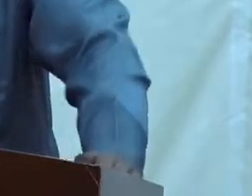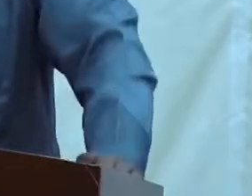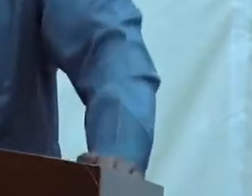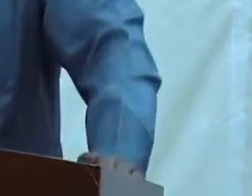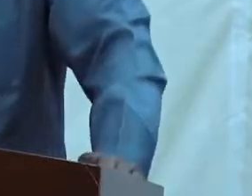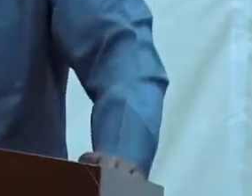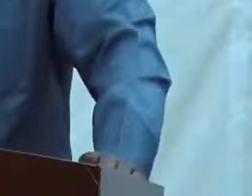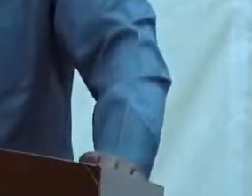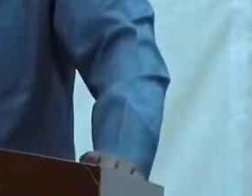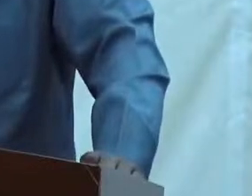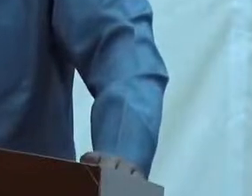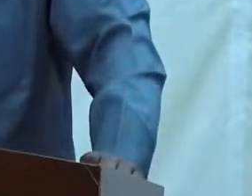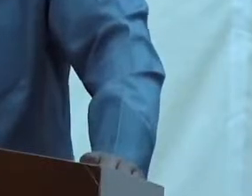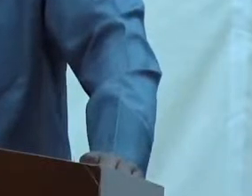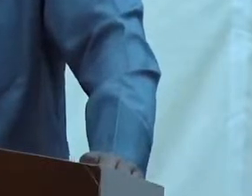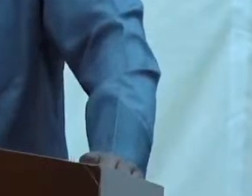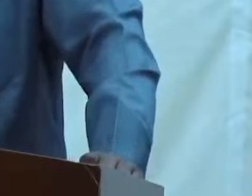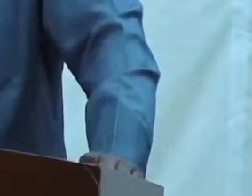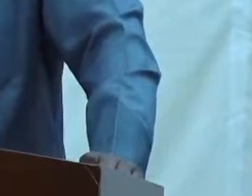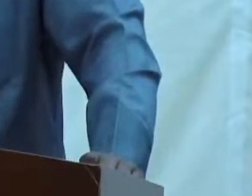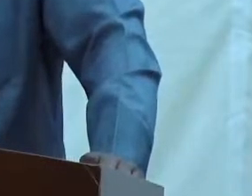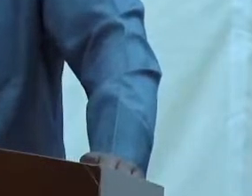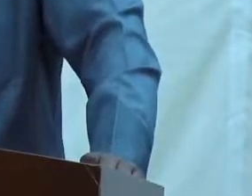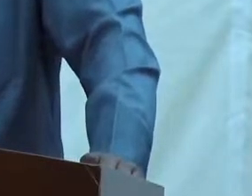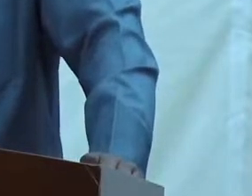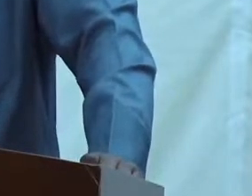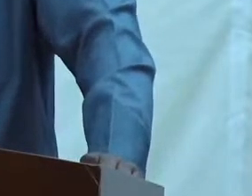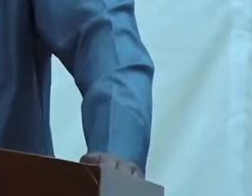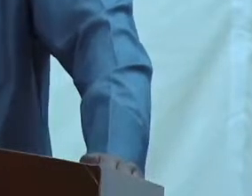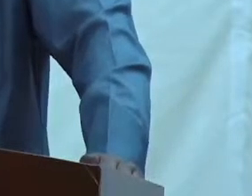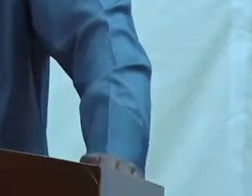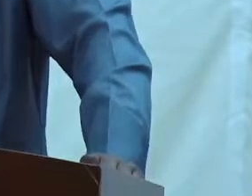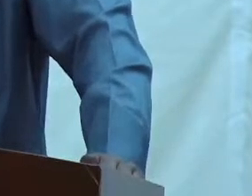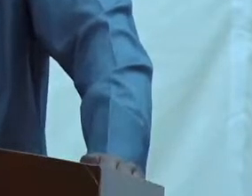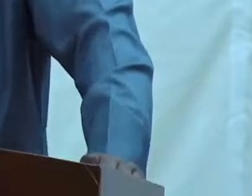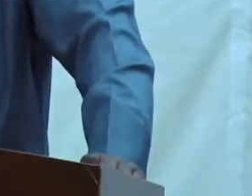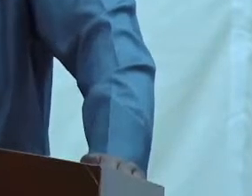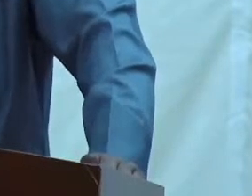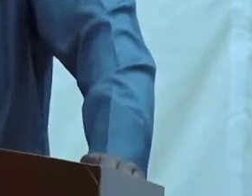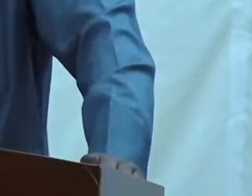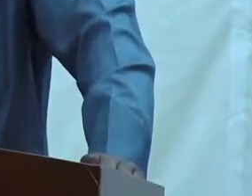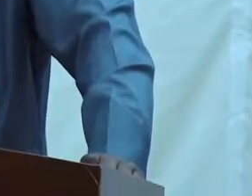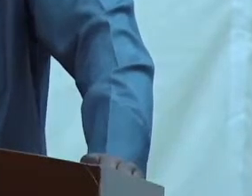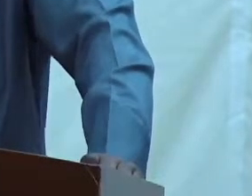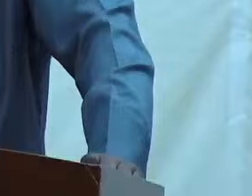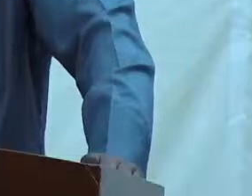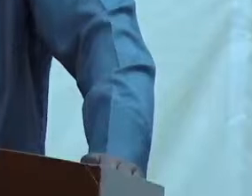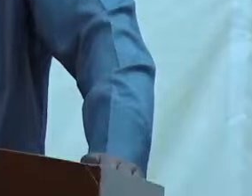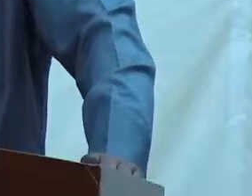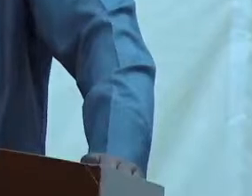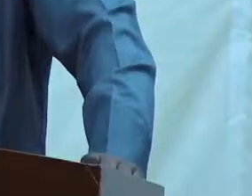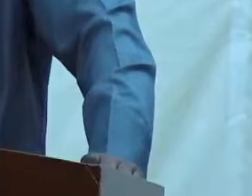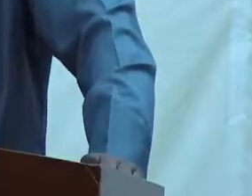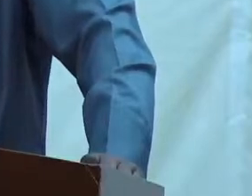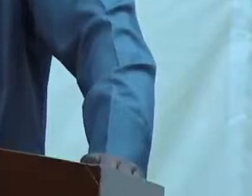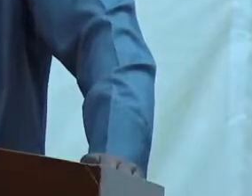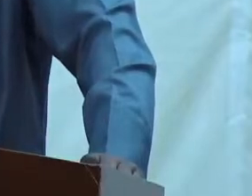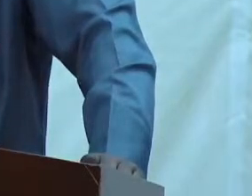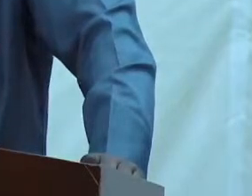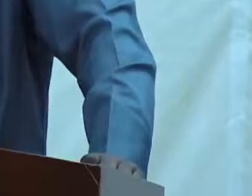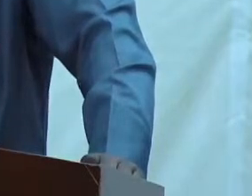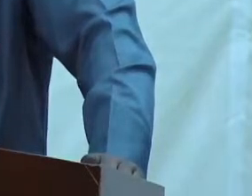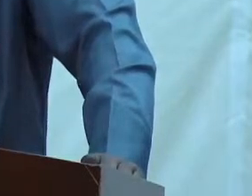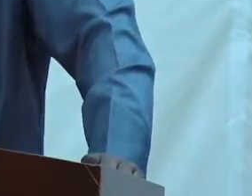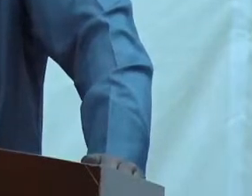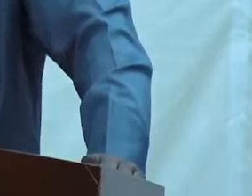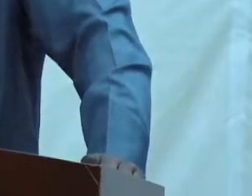socio-economic issues, developments, and trends in more than 35 African countries, and of which CDD Ghana is a